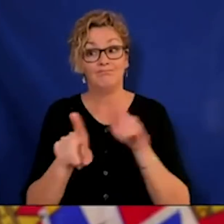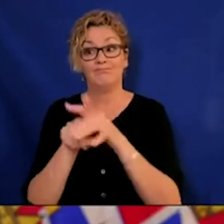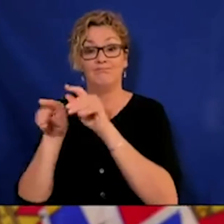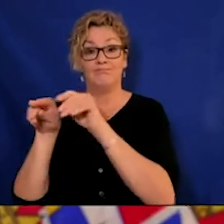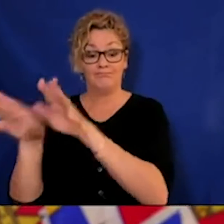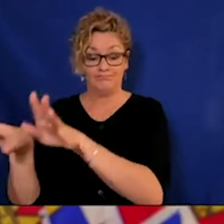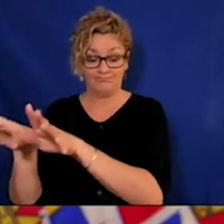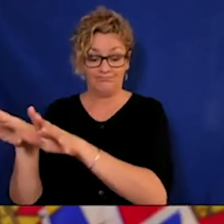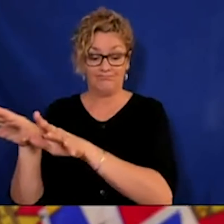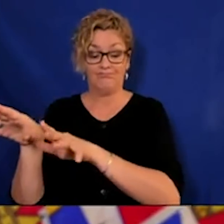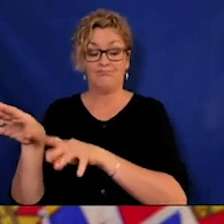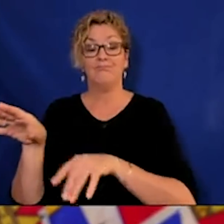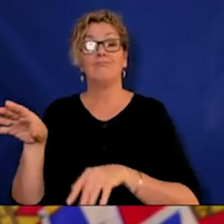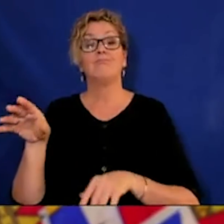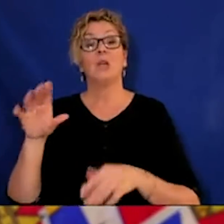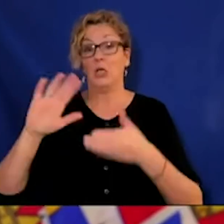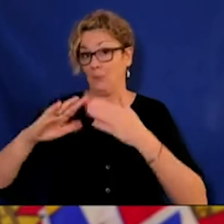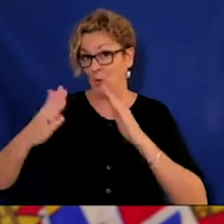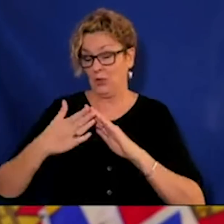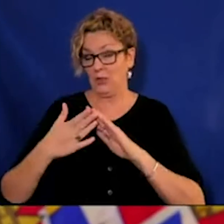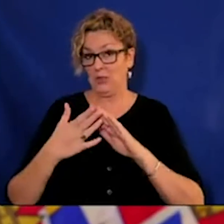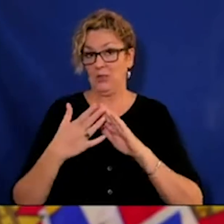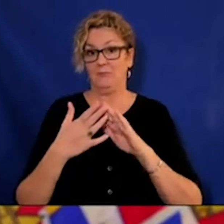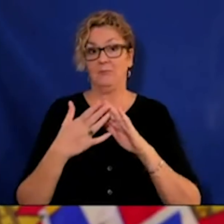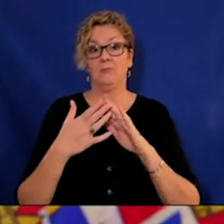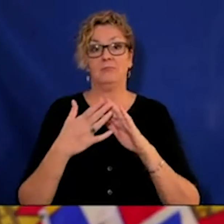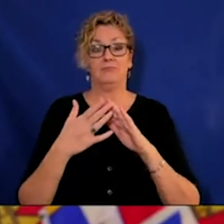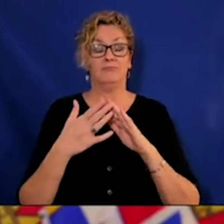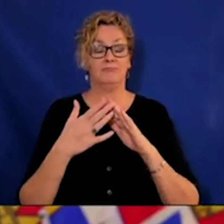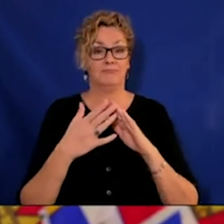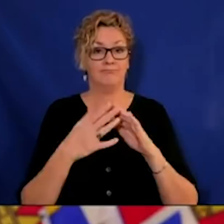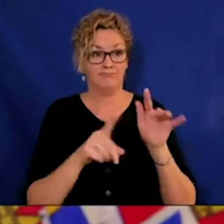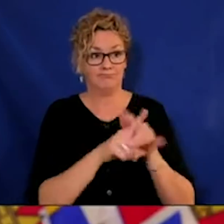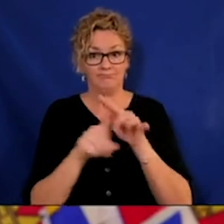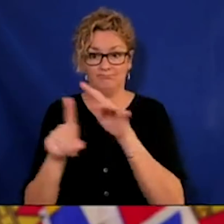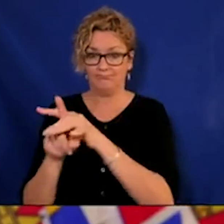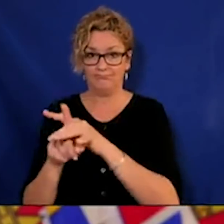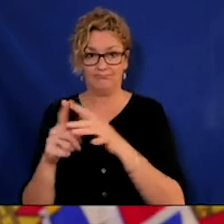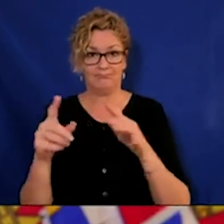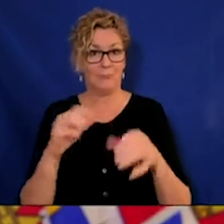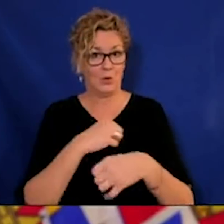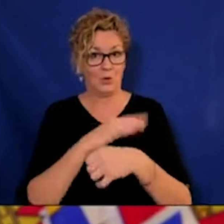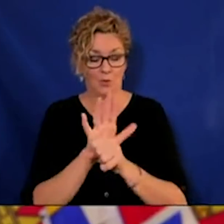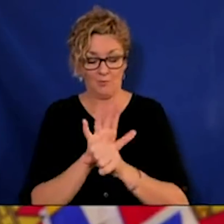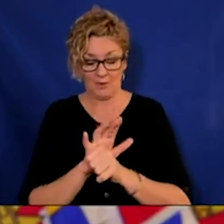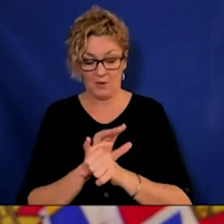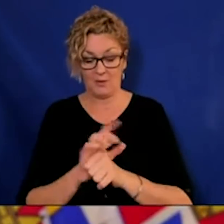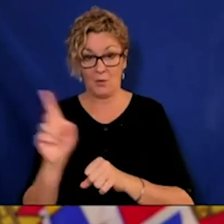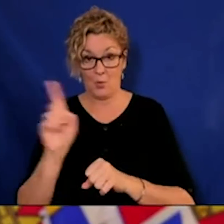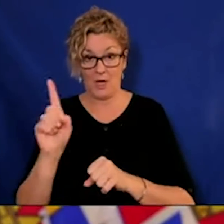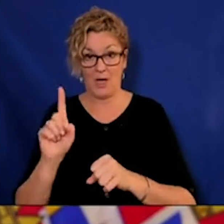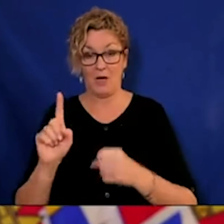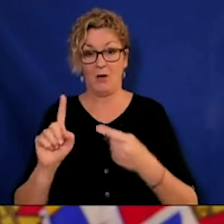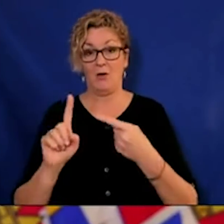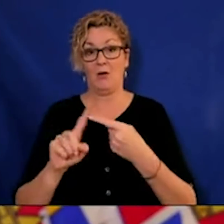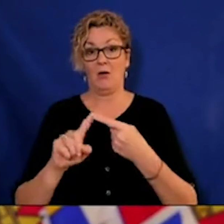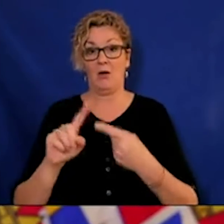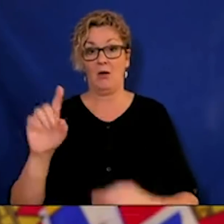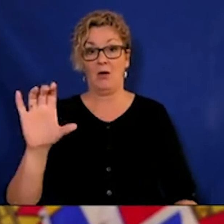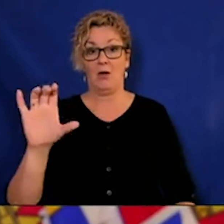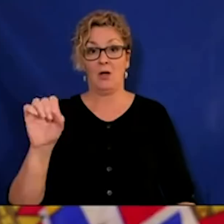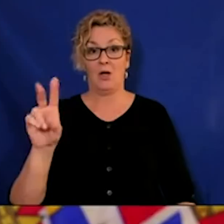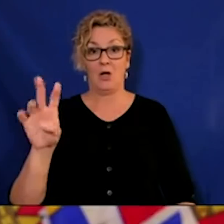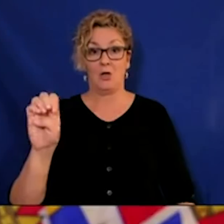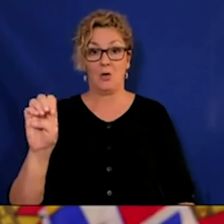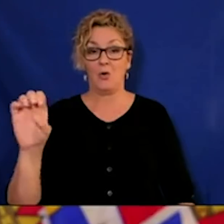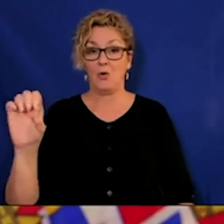affected by COVID-19 in both of those areas, and Fraser Health is leading the response and the outbreak response